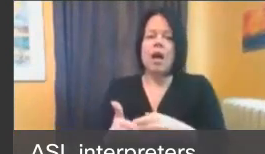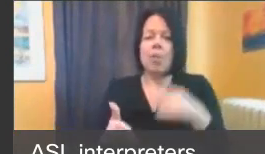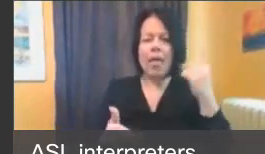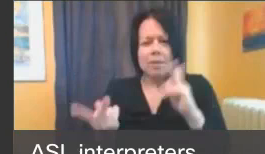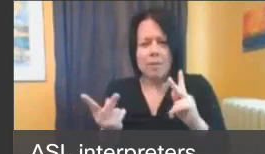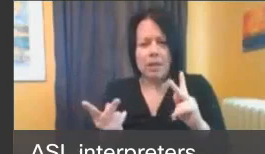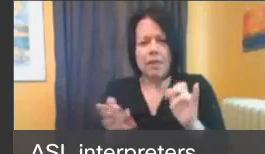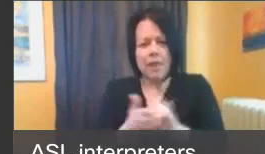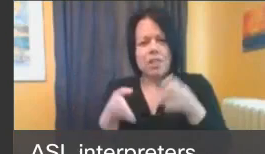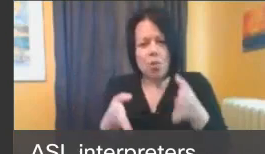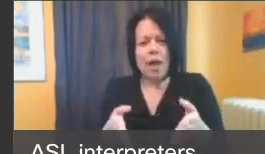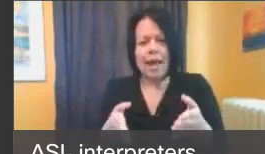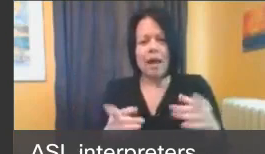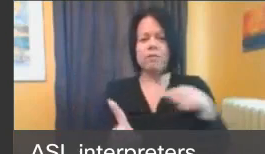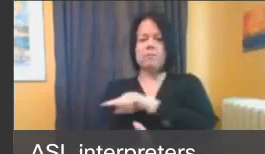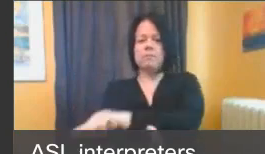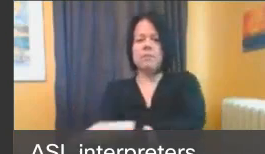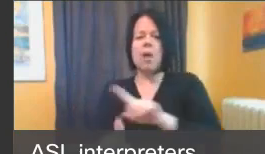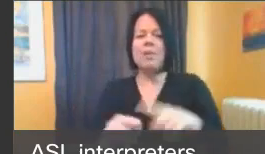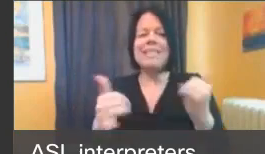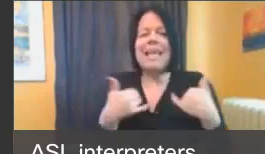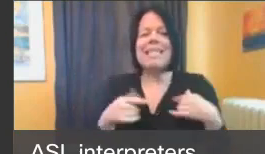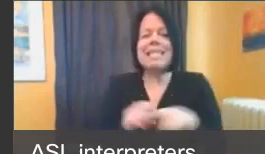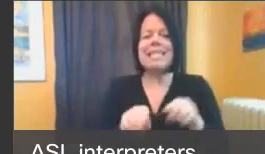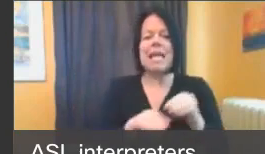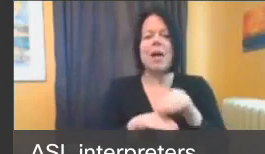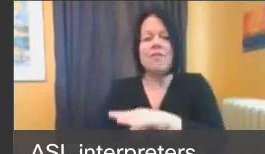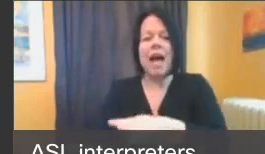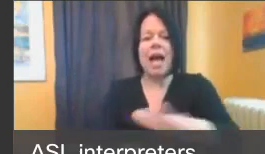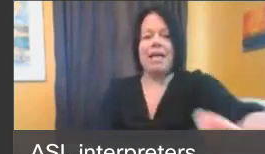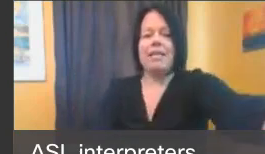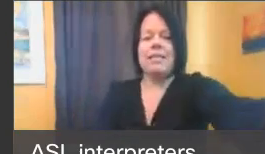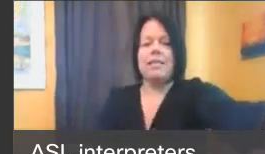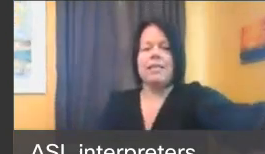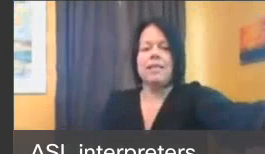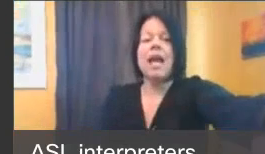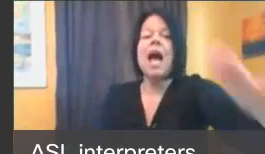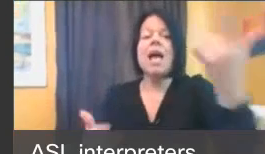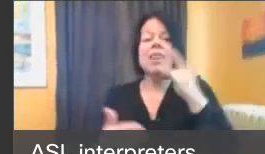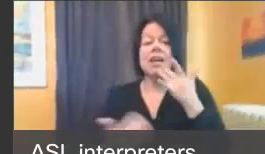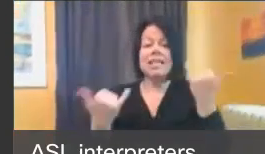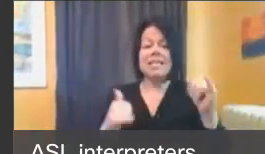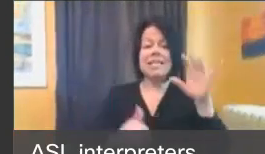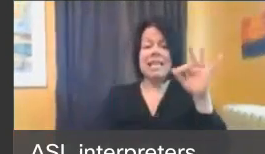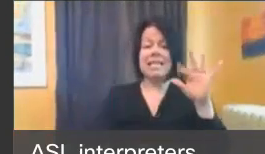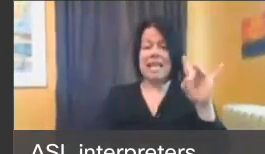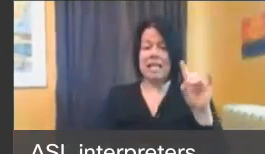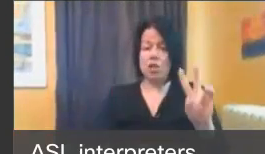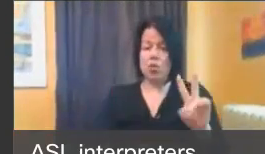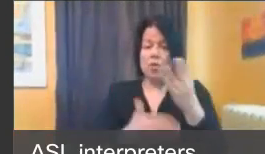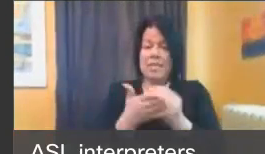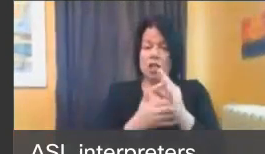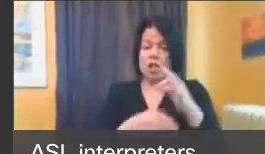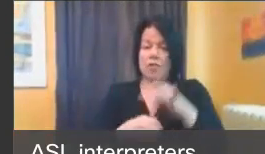way of bypassing all of that, but it still has the same effect. Luckily, since 1982, the Section 2 of the Voting Rights Act does